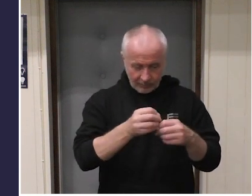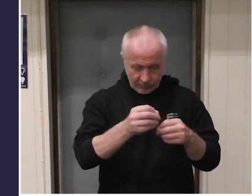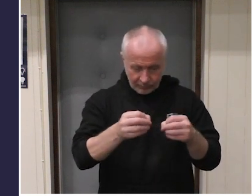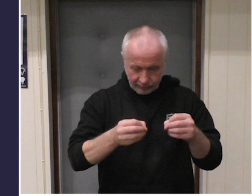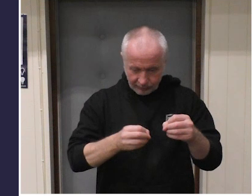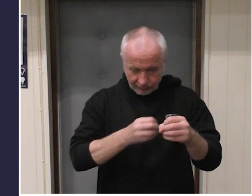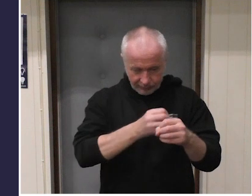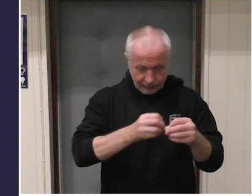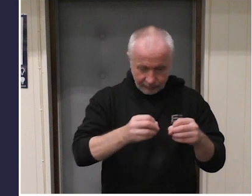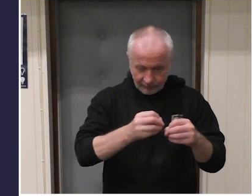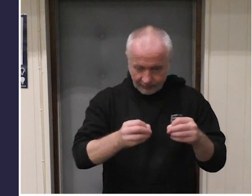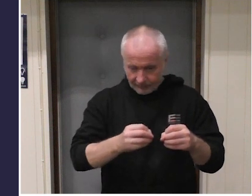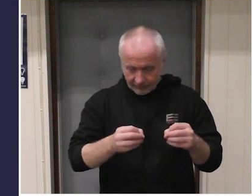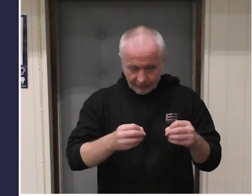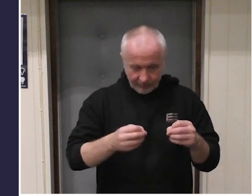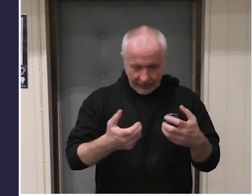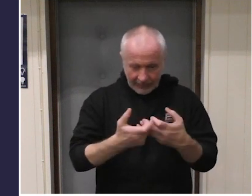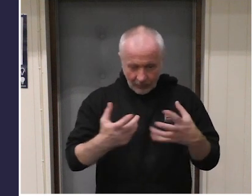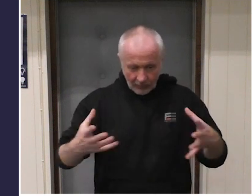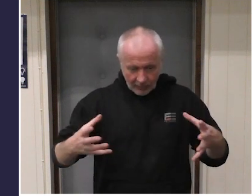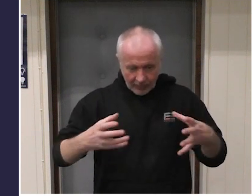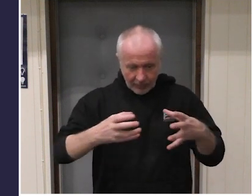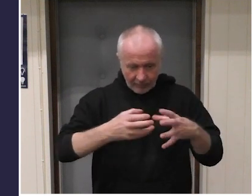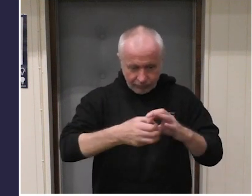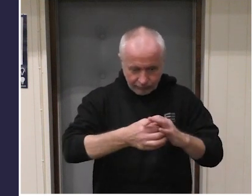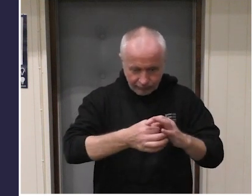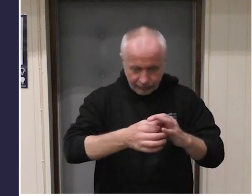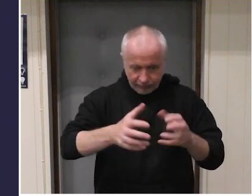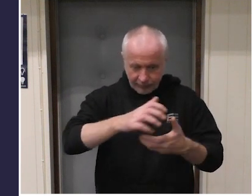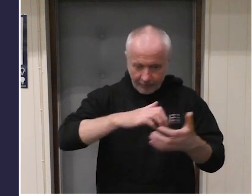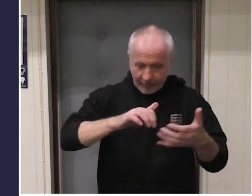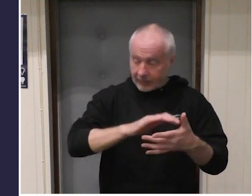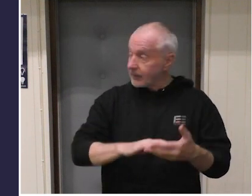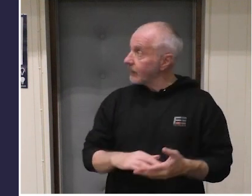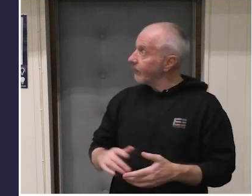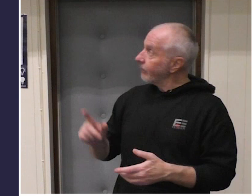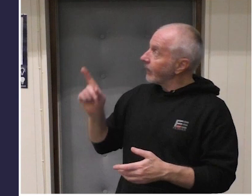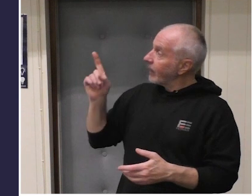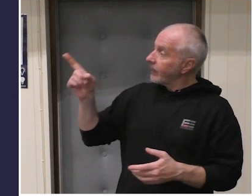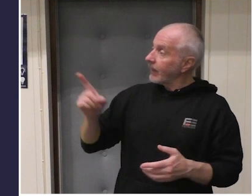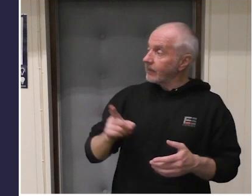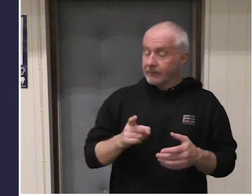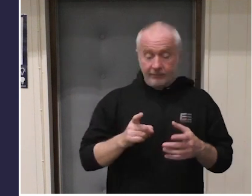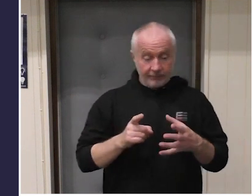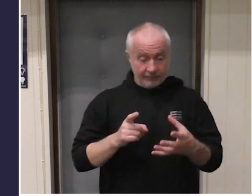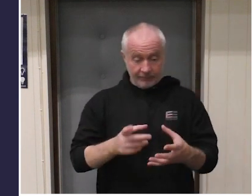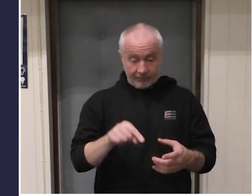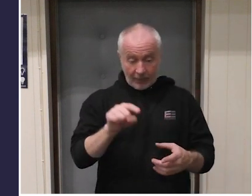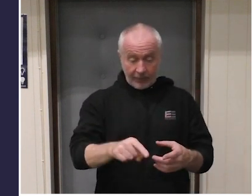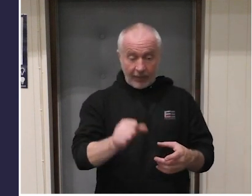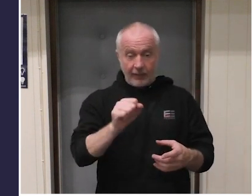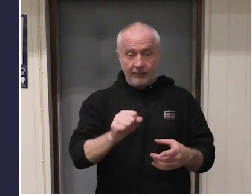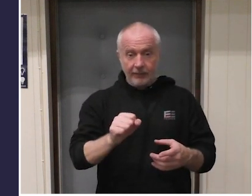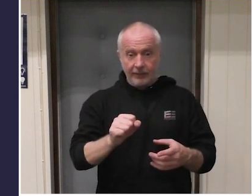assemble? What path does it take to assemble? And then you say, okay, let me take that thing which is assembled and look at the